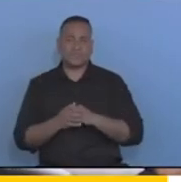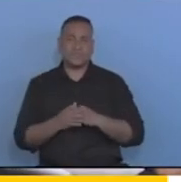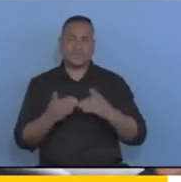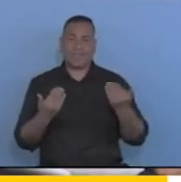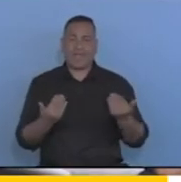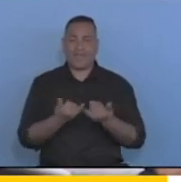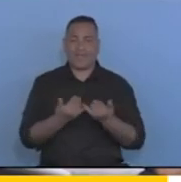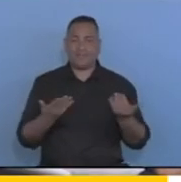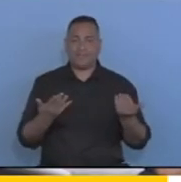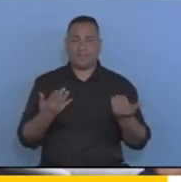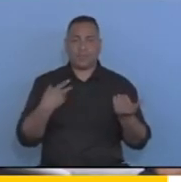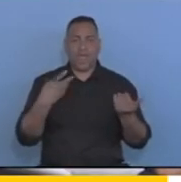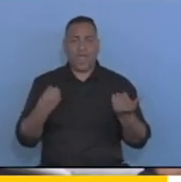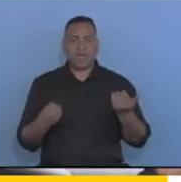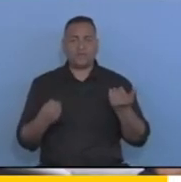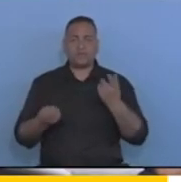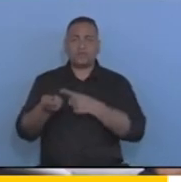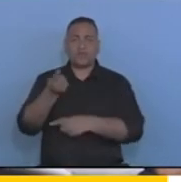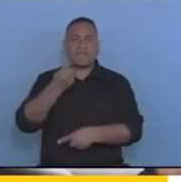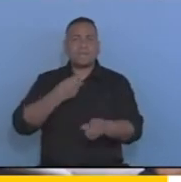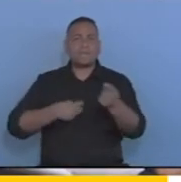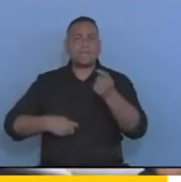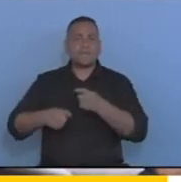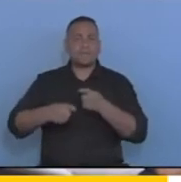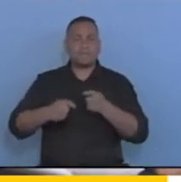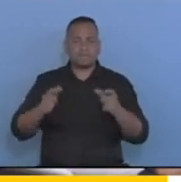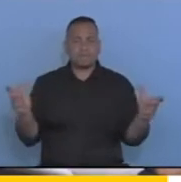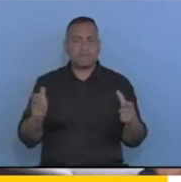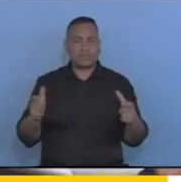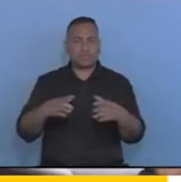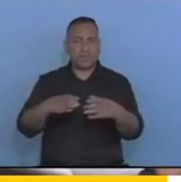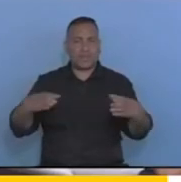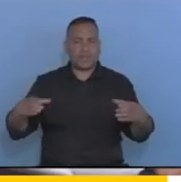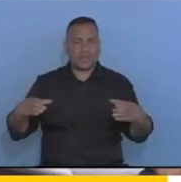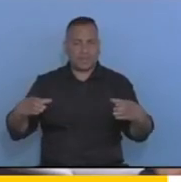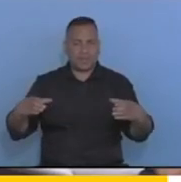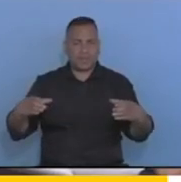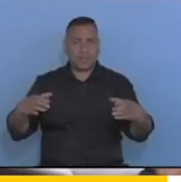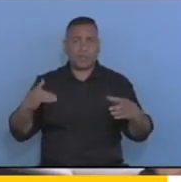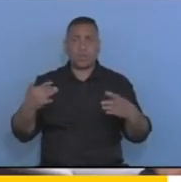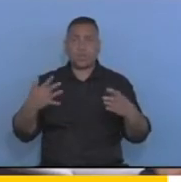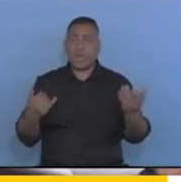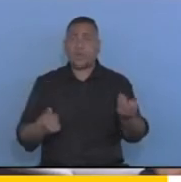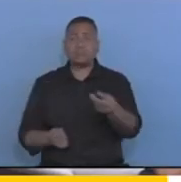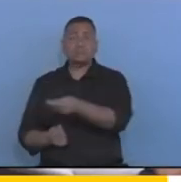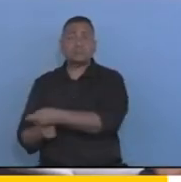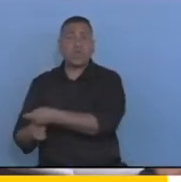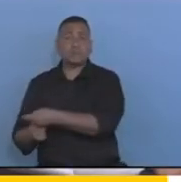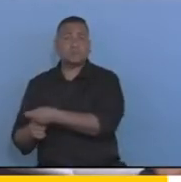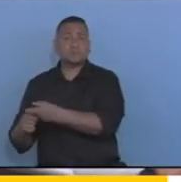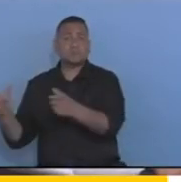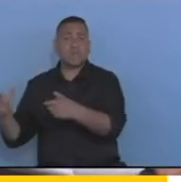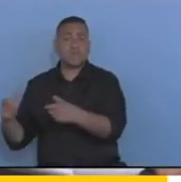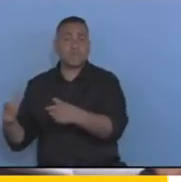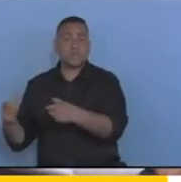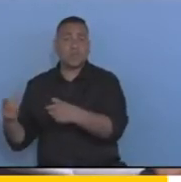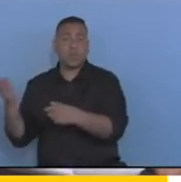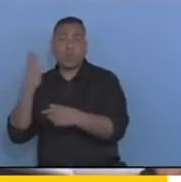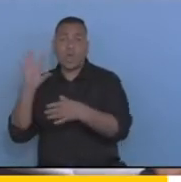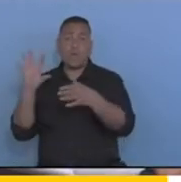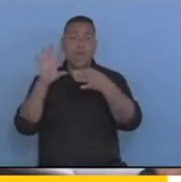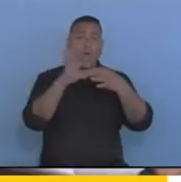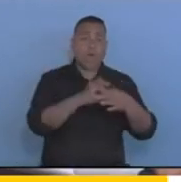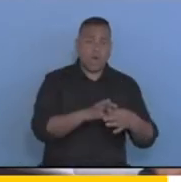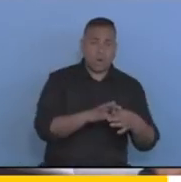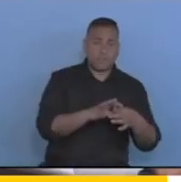replacement battery. So during the day while you're not there, you are charging up the replacement battery. So if you do come at home at night, let's say your schedule